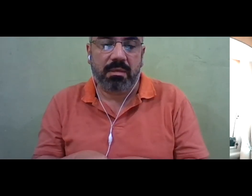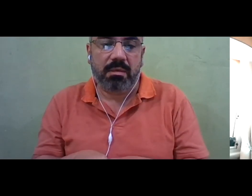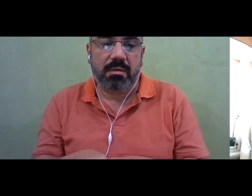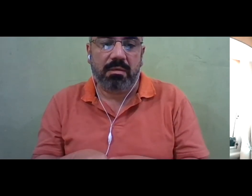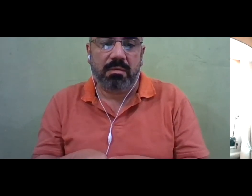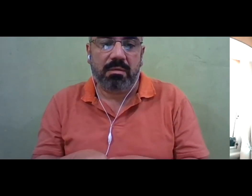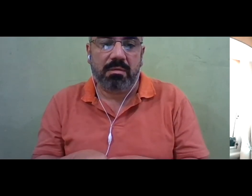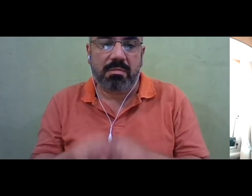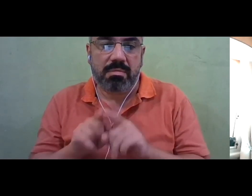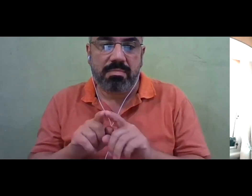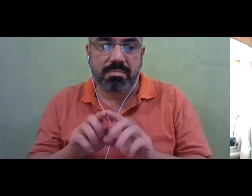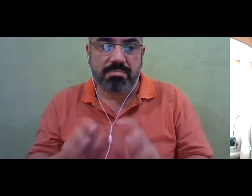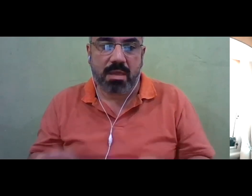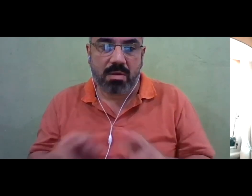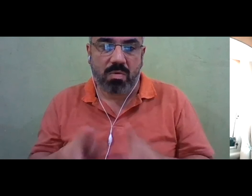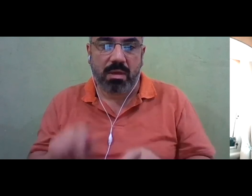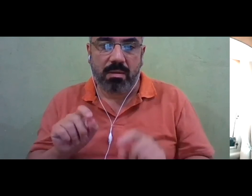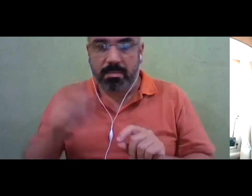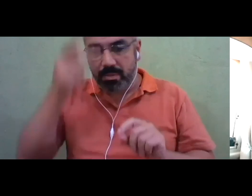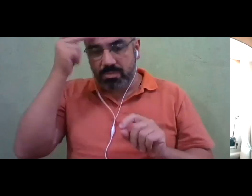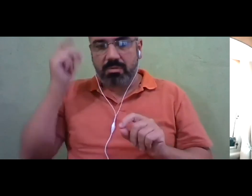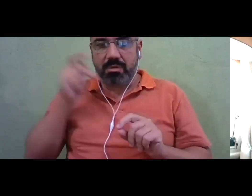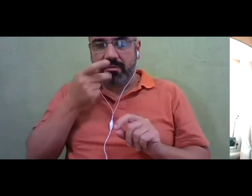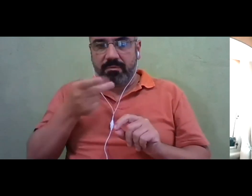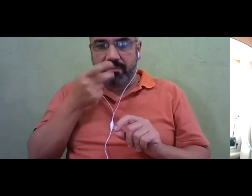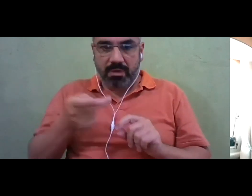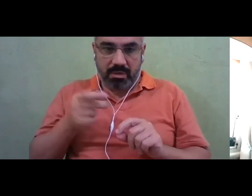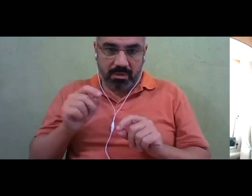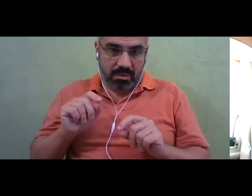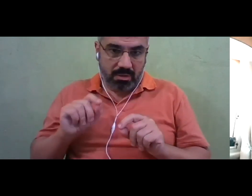value. He looked at how capitalists think, right? And they don't